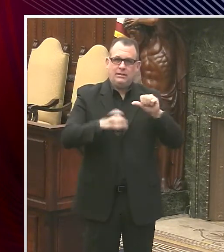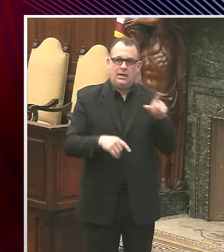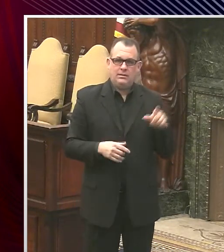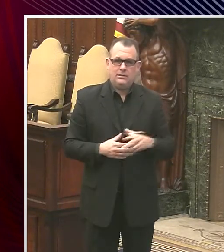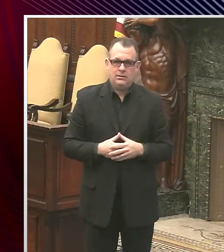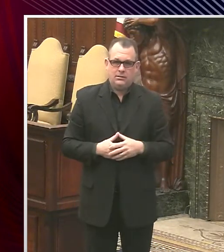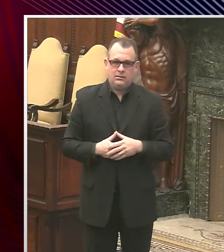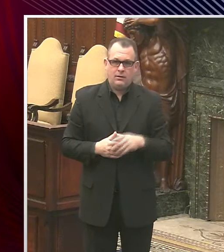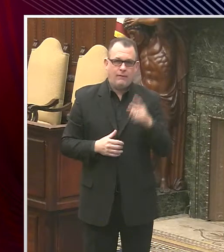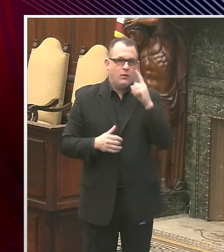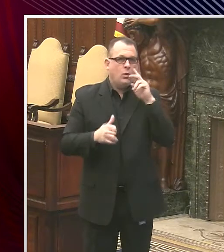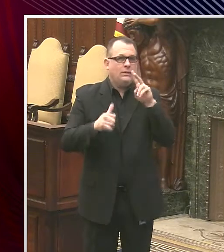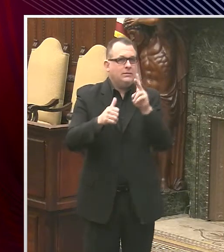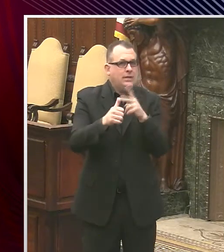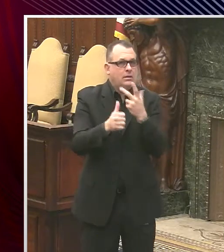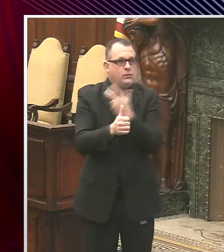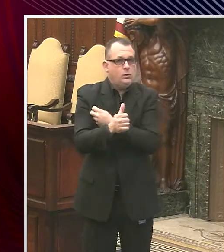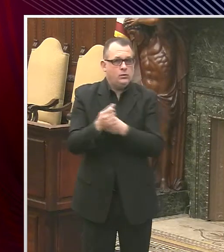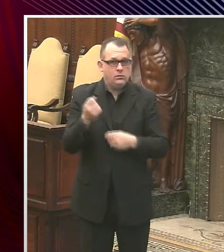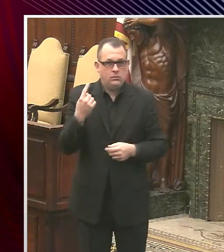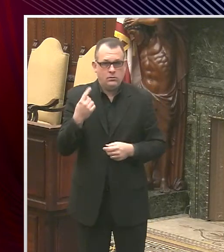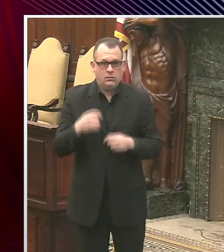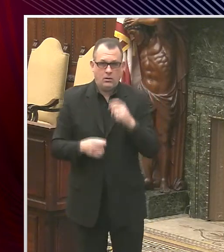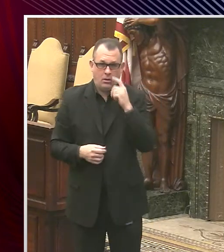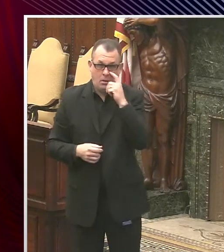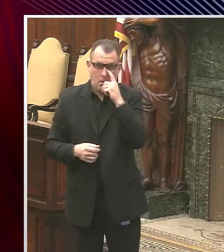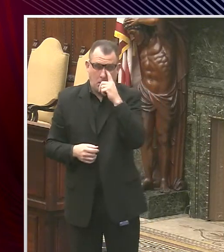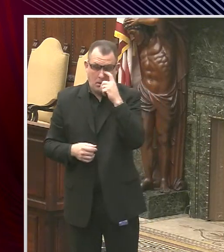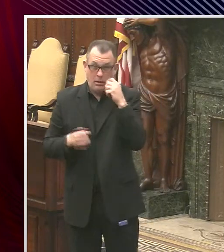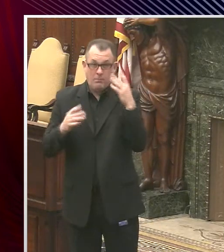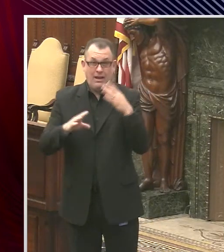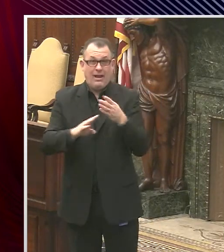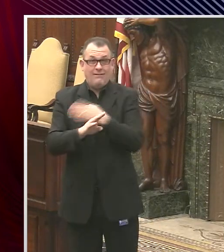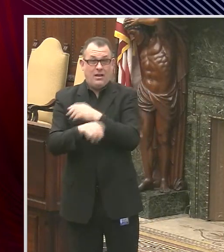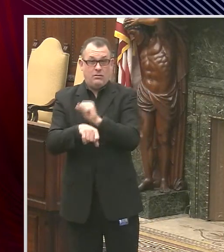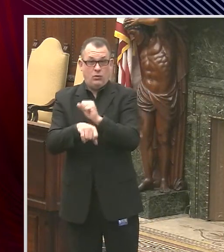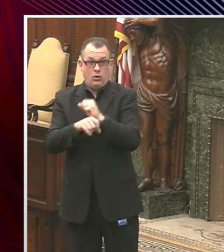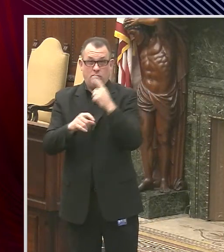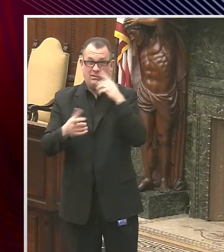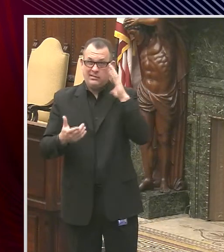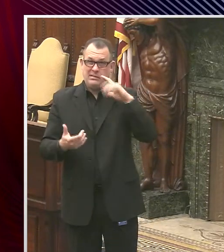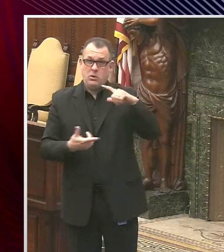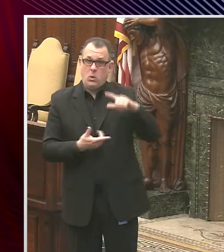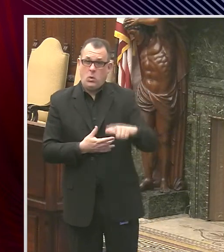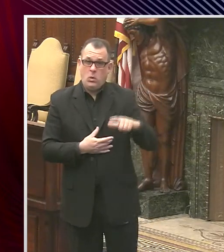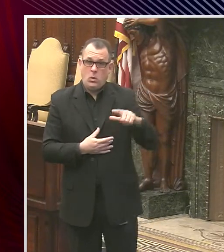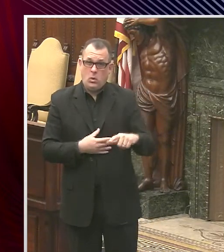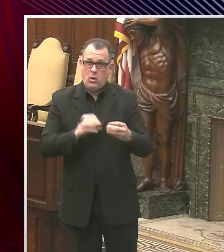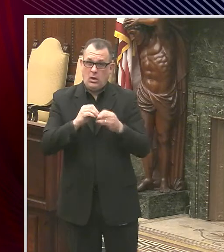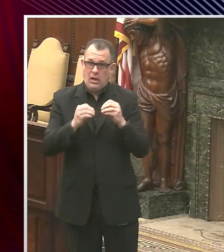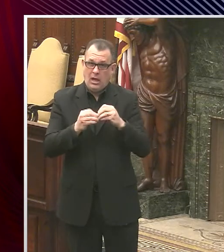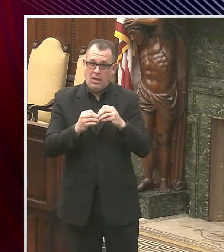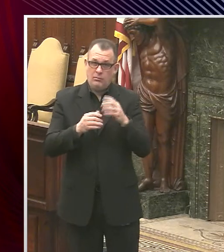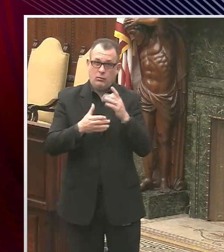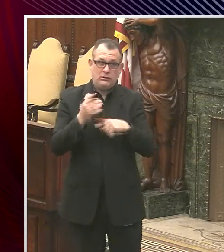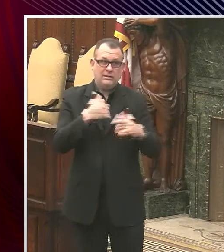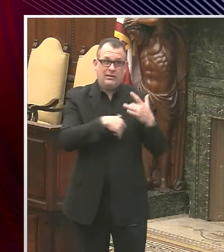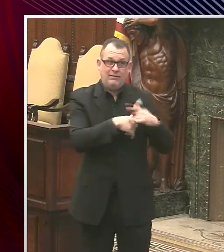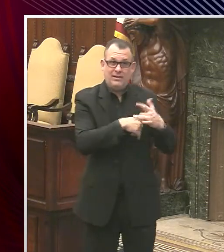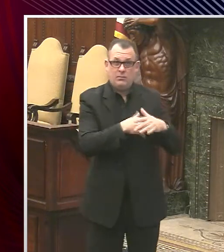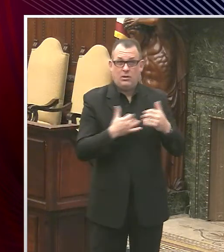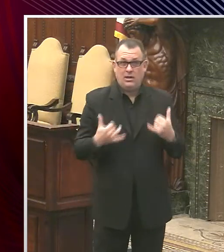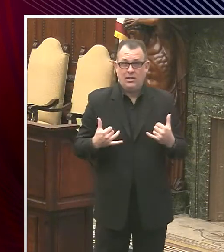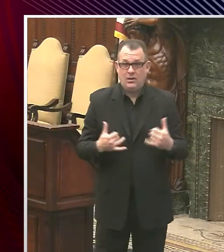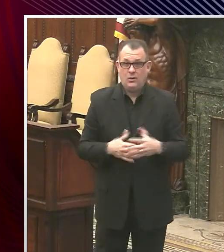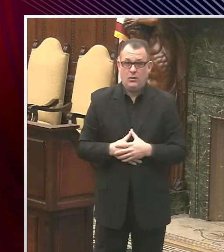of our sites, the number of advance appointments have been low, been lower than the number of appointments available to us. And